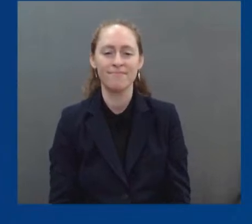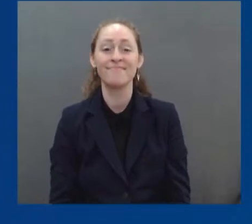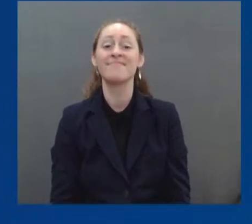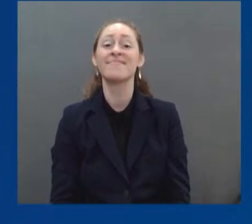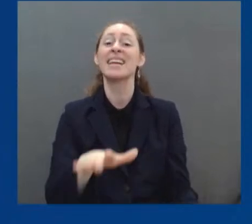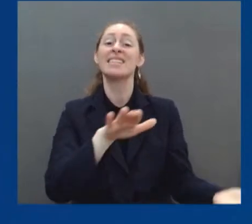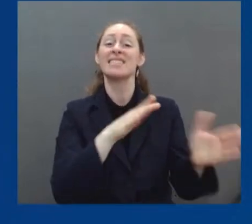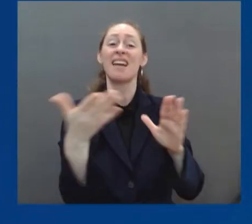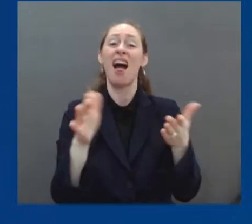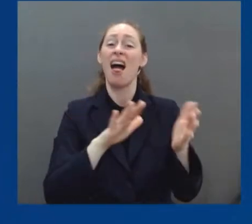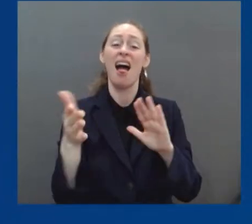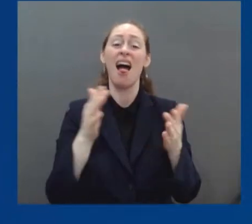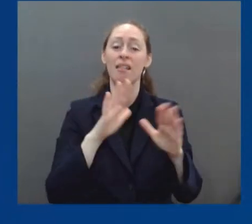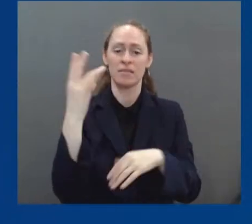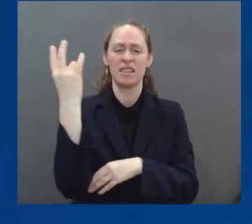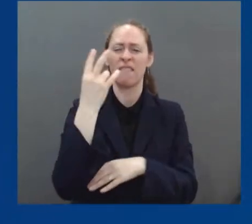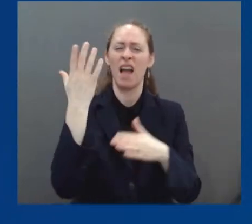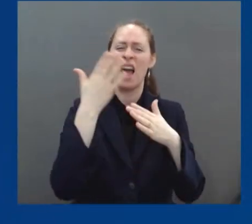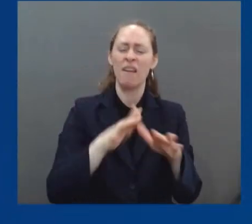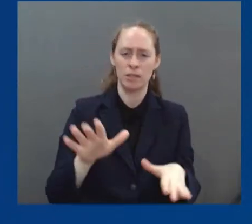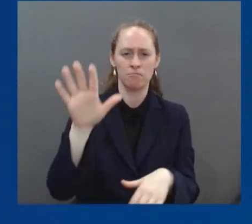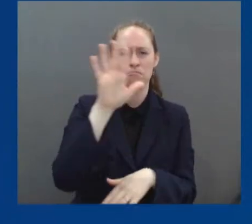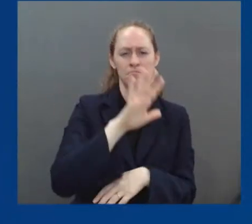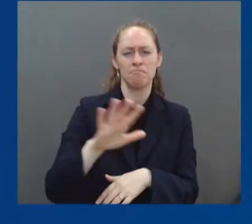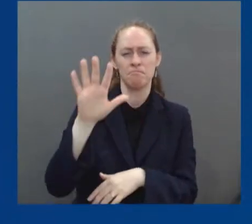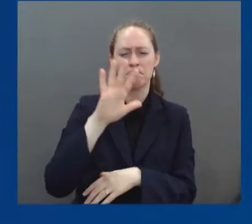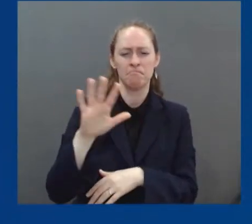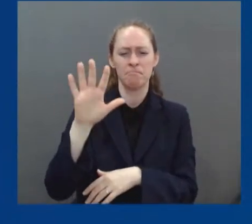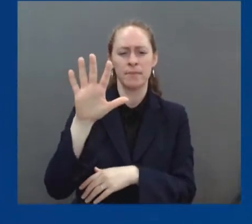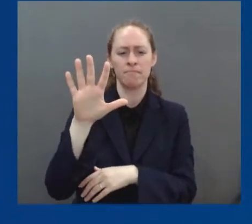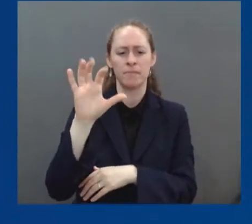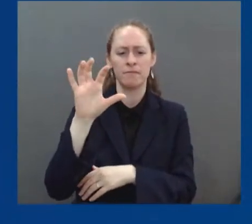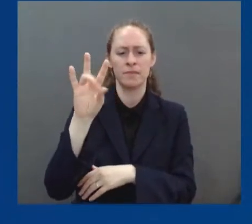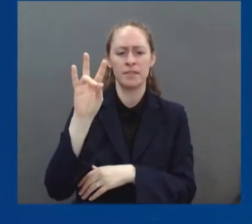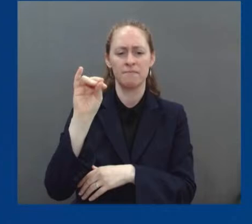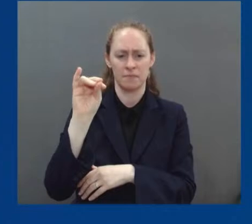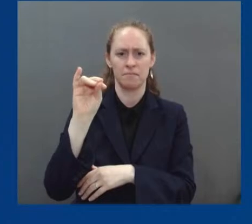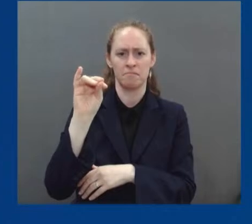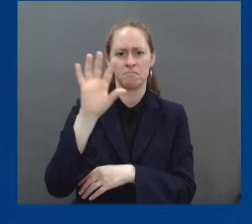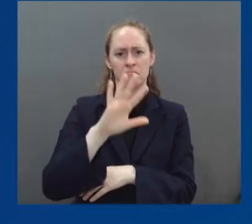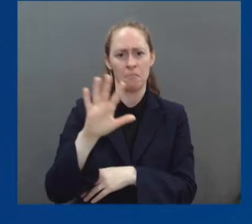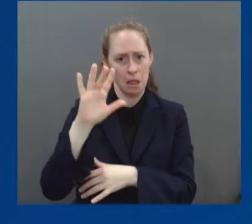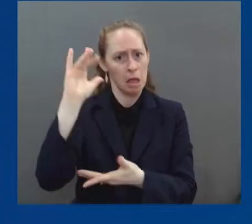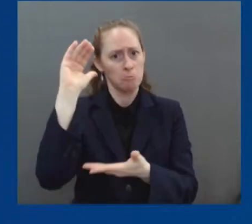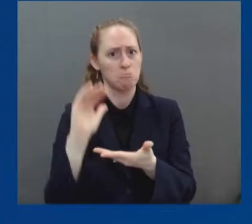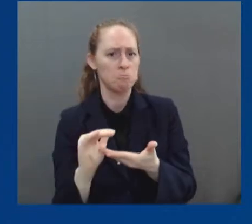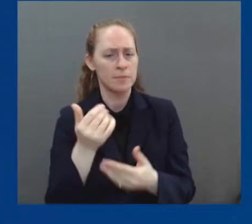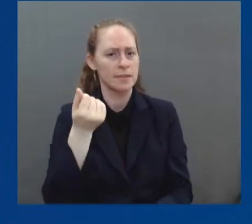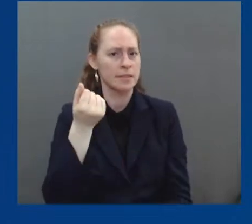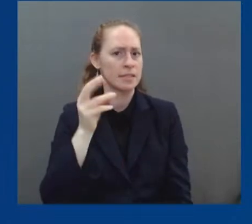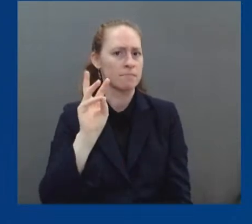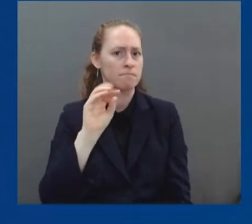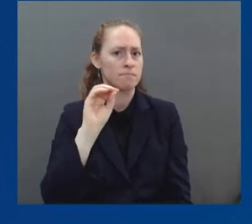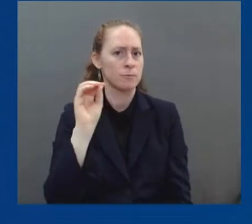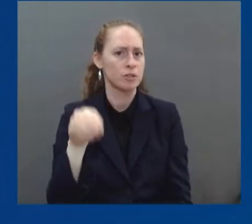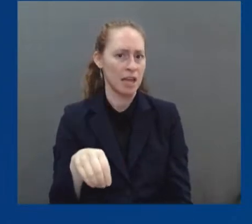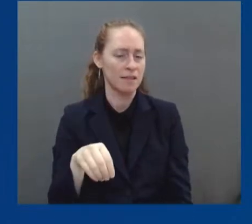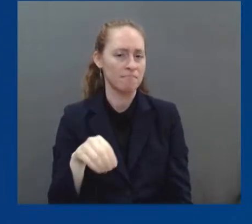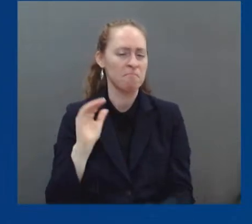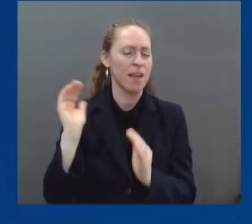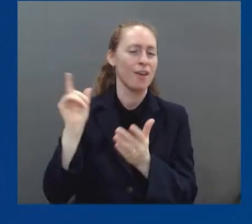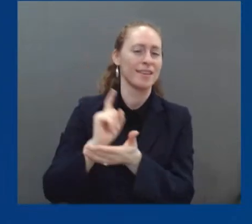nearly 16% over the prior week. New national estimates released today show the Omicron